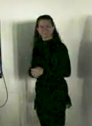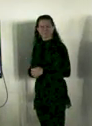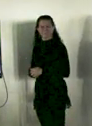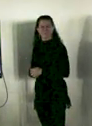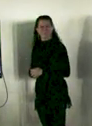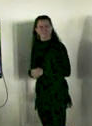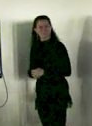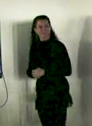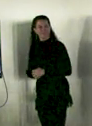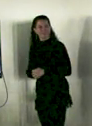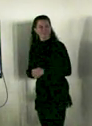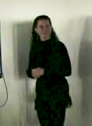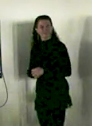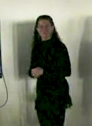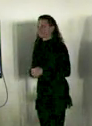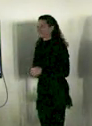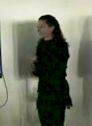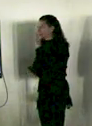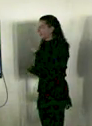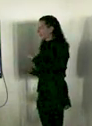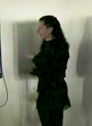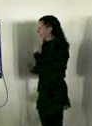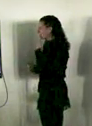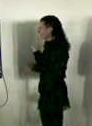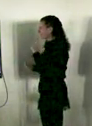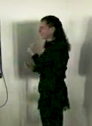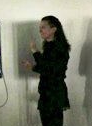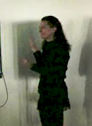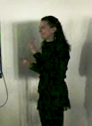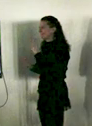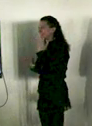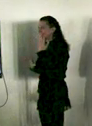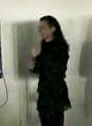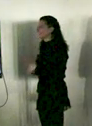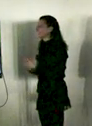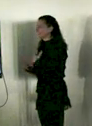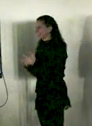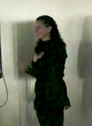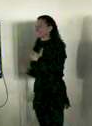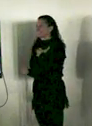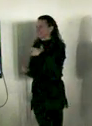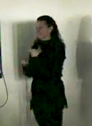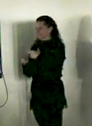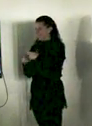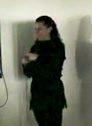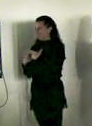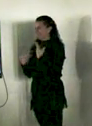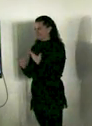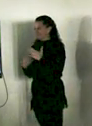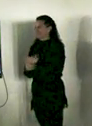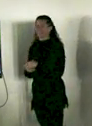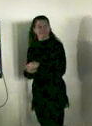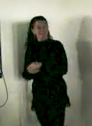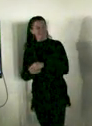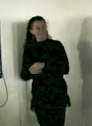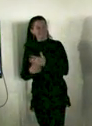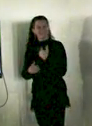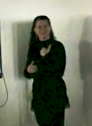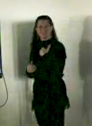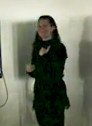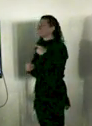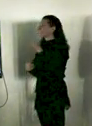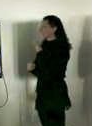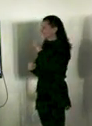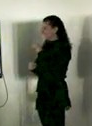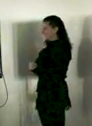That's a quick response, I think. So my name is Imran Khan. I was educated down the block at